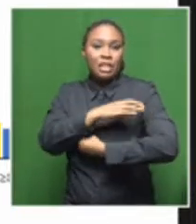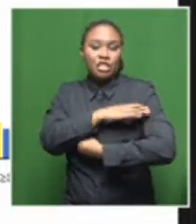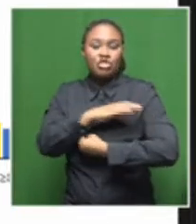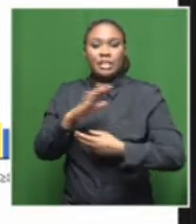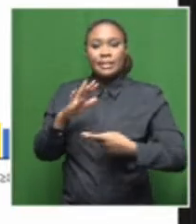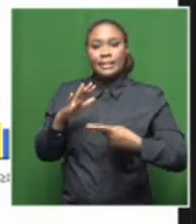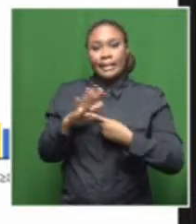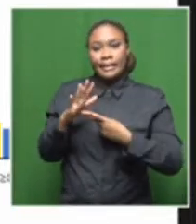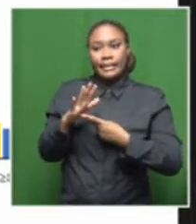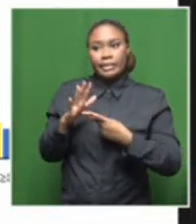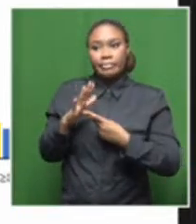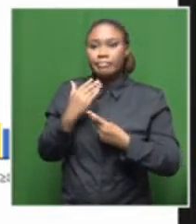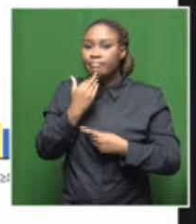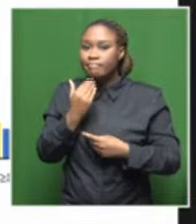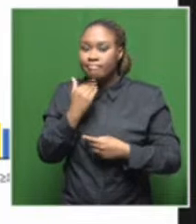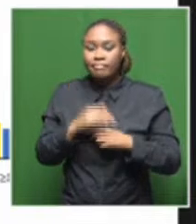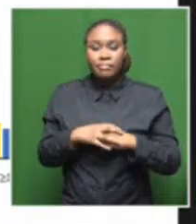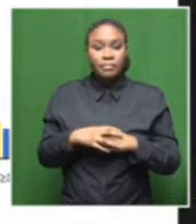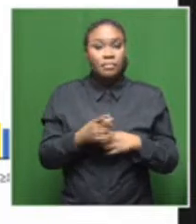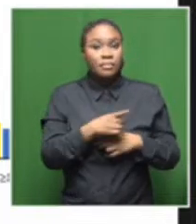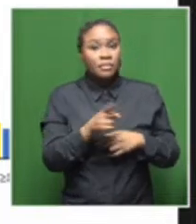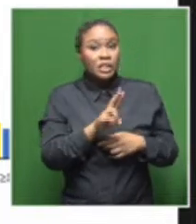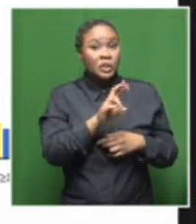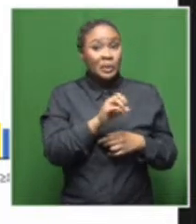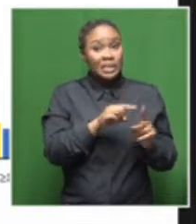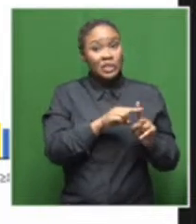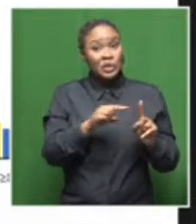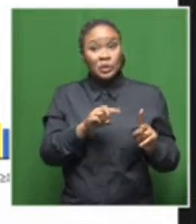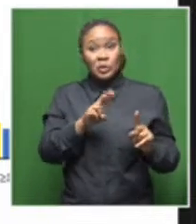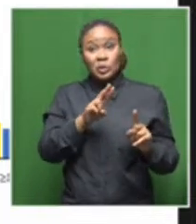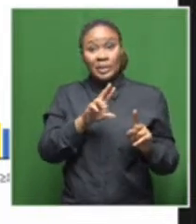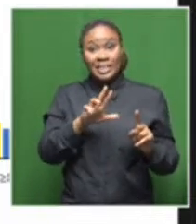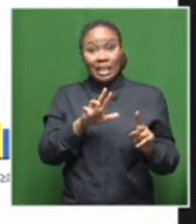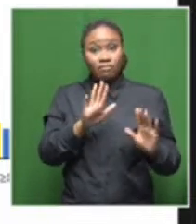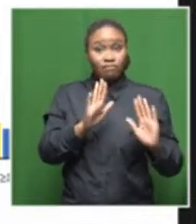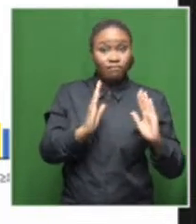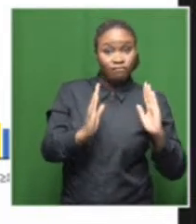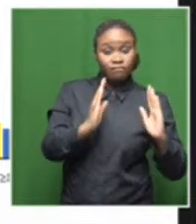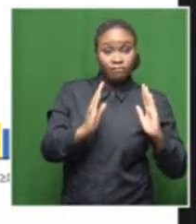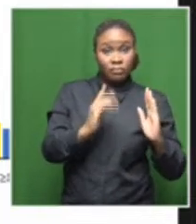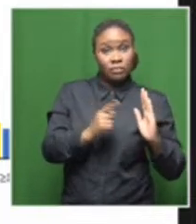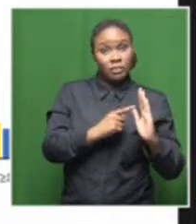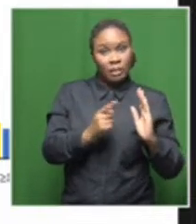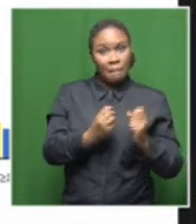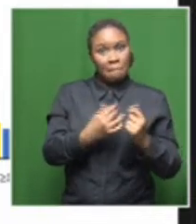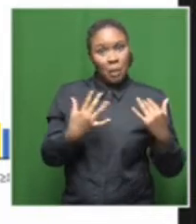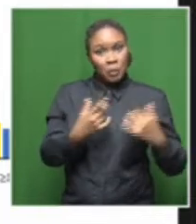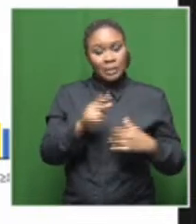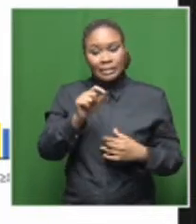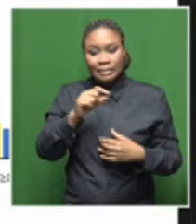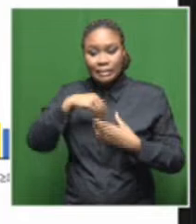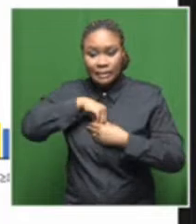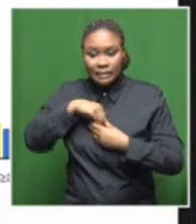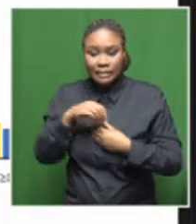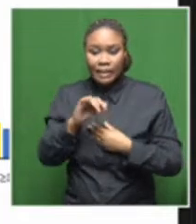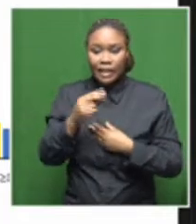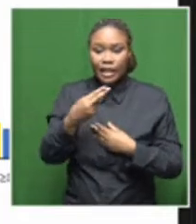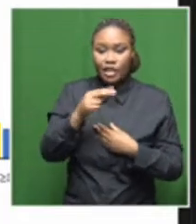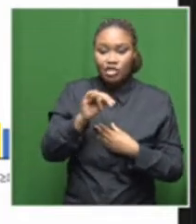age groups, the under 20s, the 20 to 39, you can see more patients who had HIV and TB and